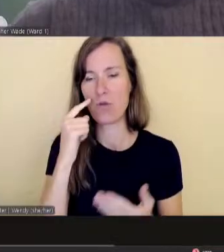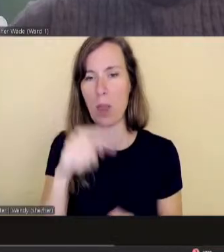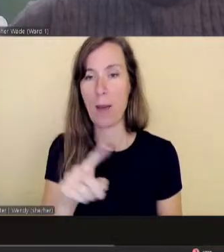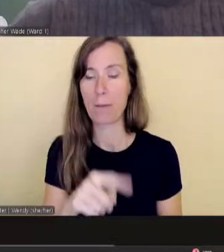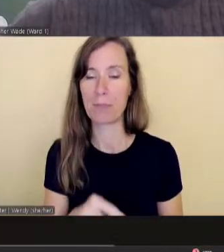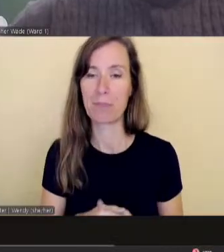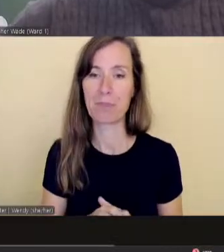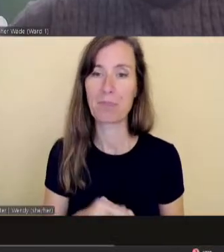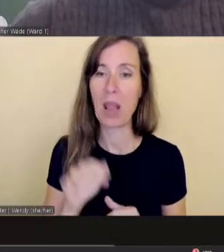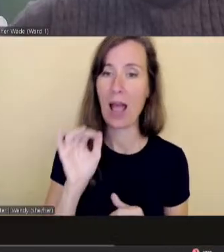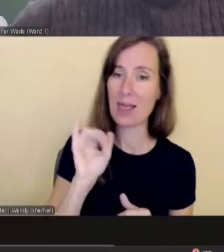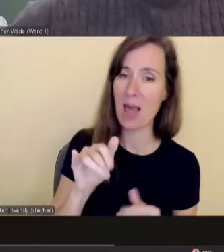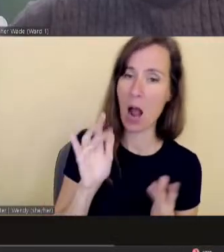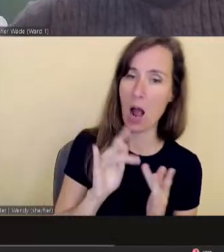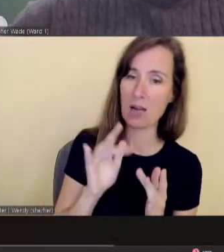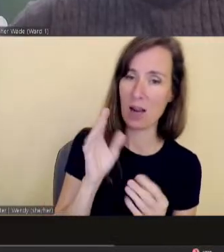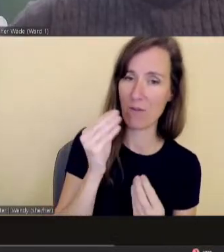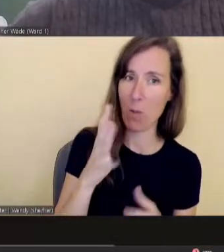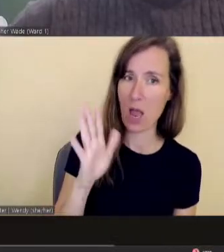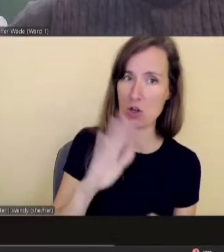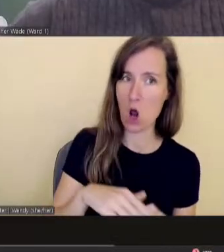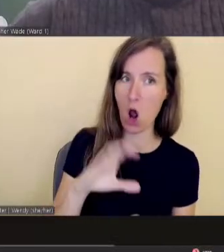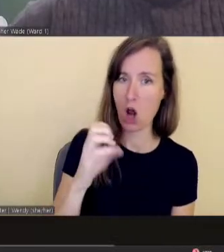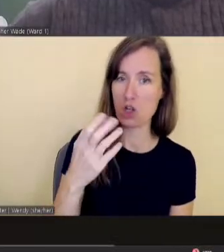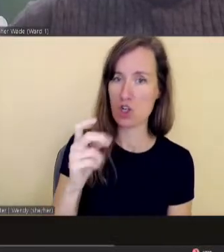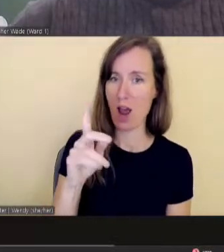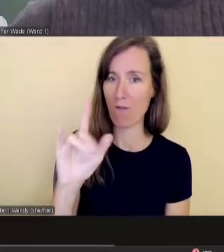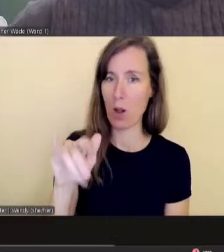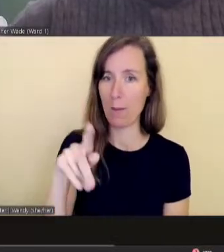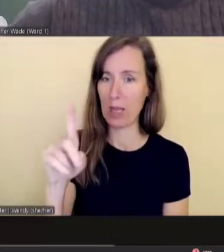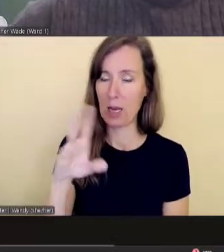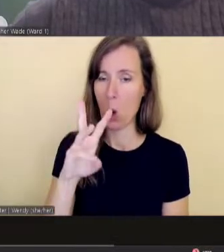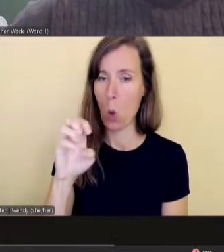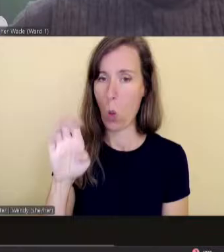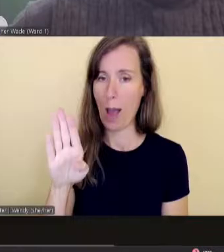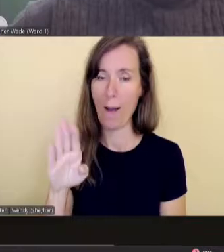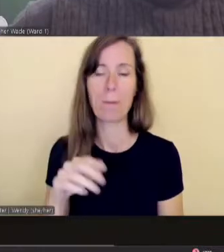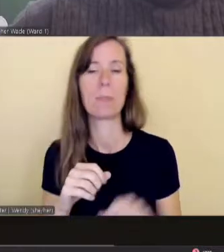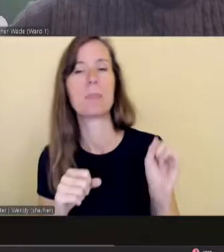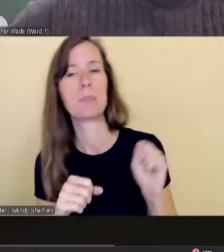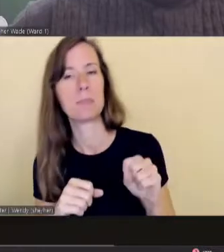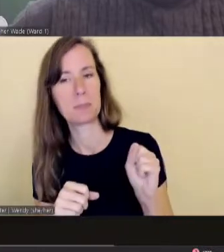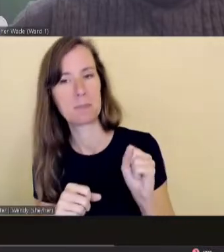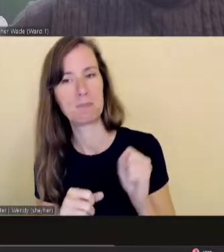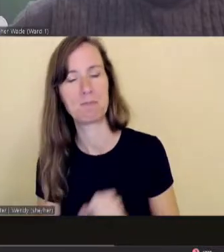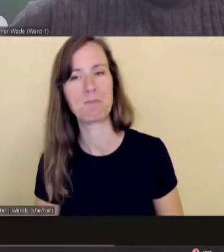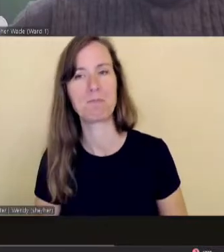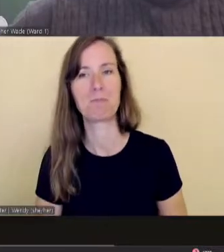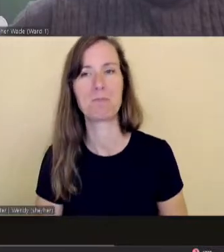is on the Cheverly PD website? Yes, sir. Okay, great, thank you.